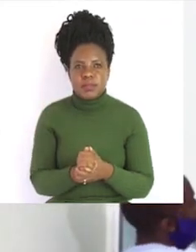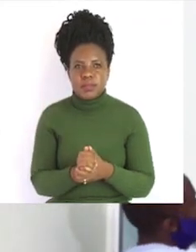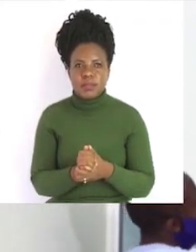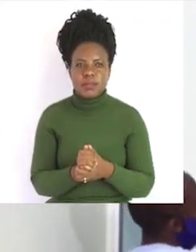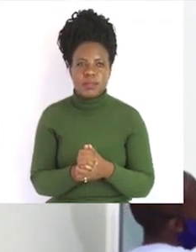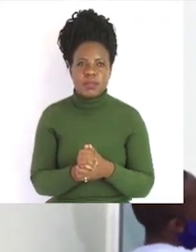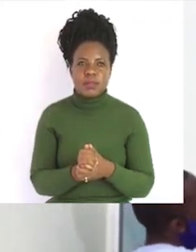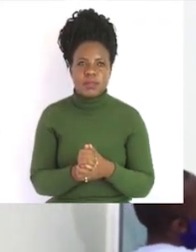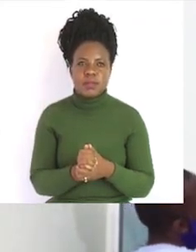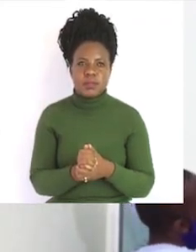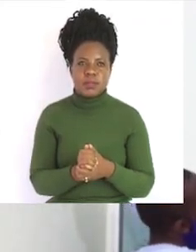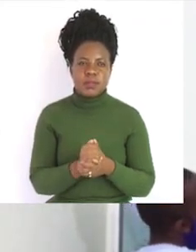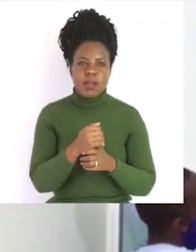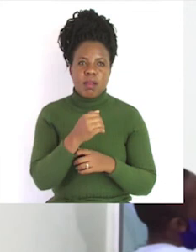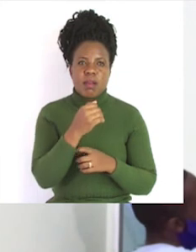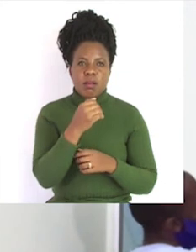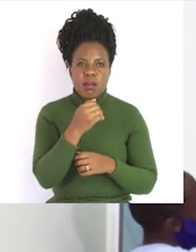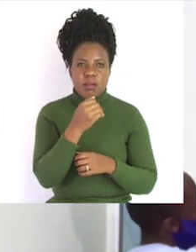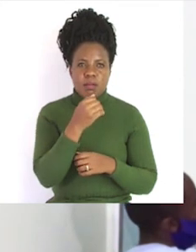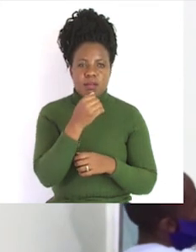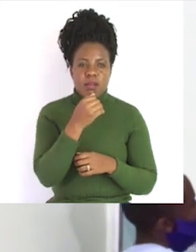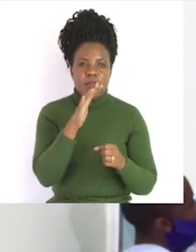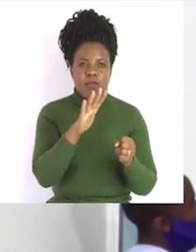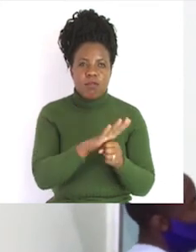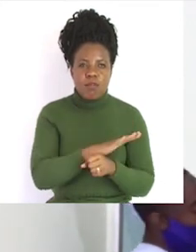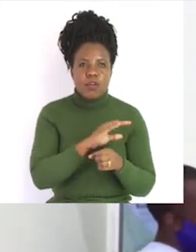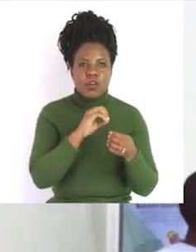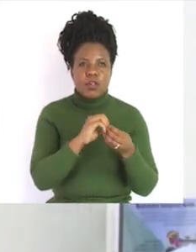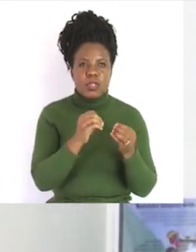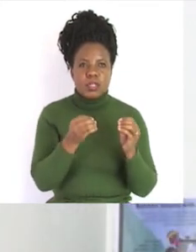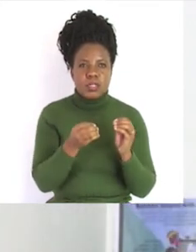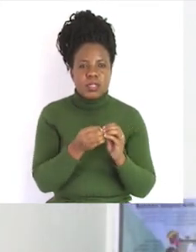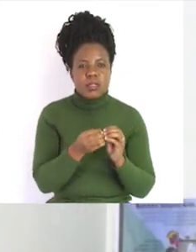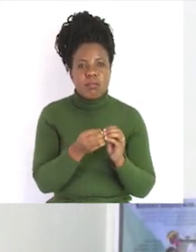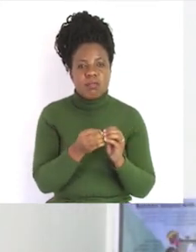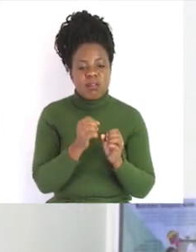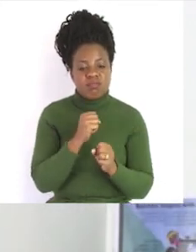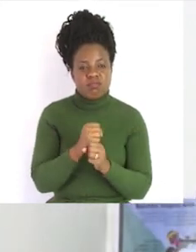Notice that my whole number, which is 5,